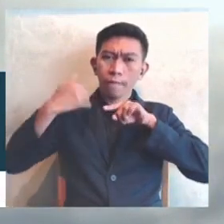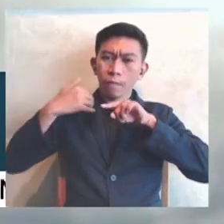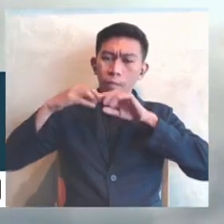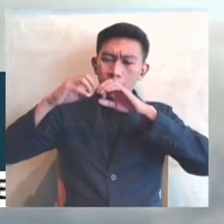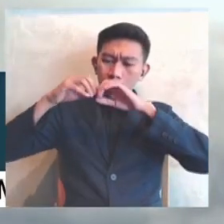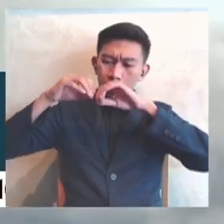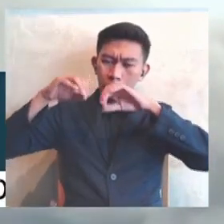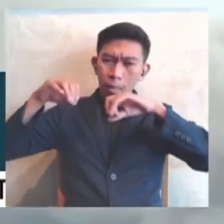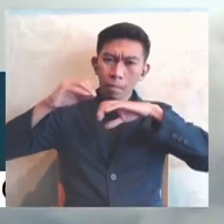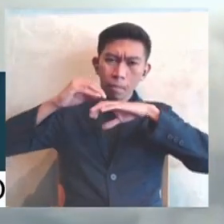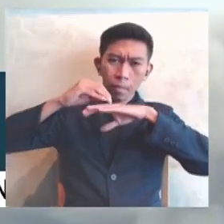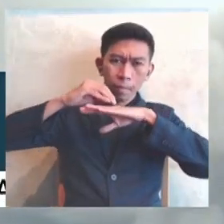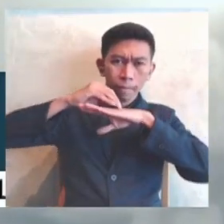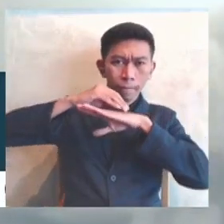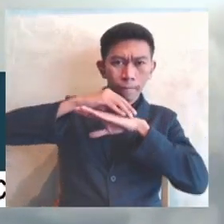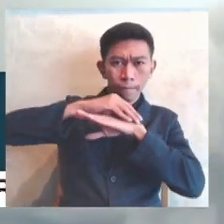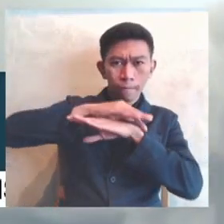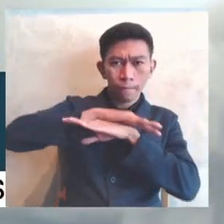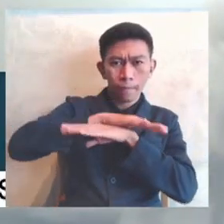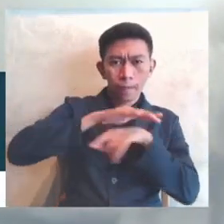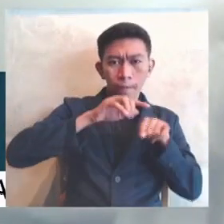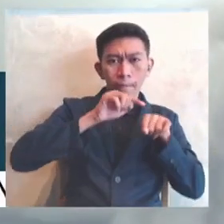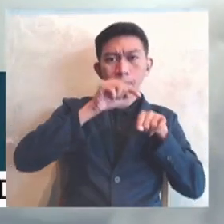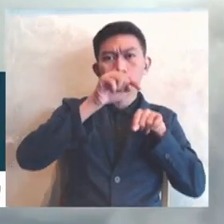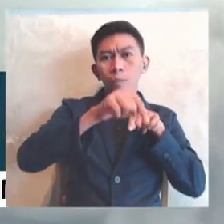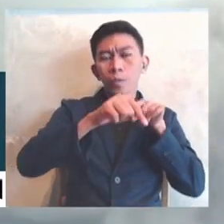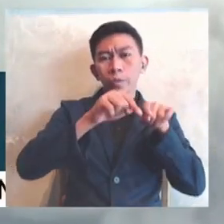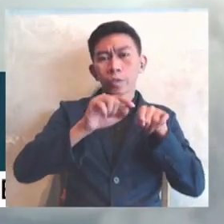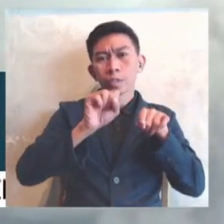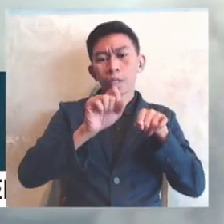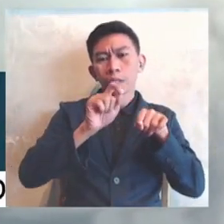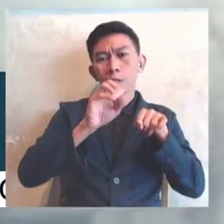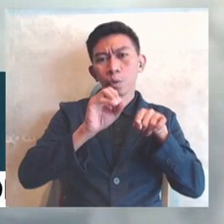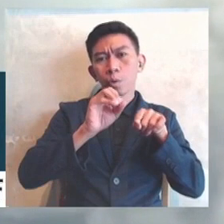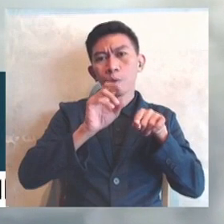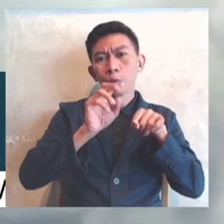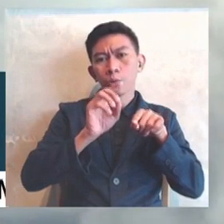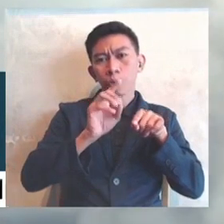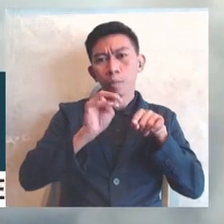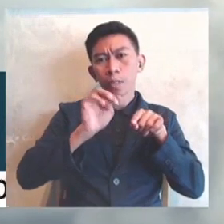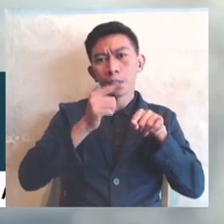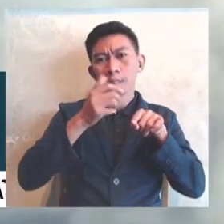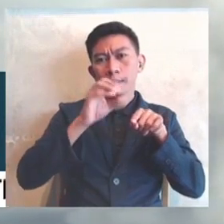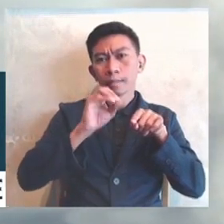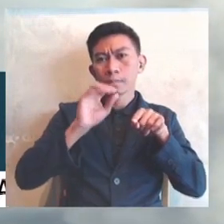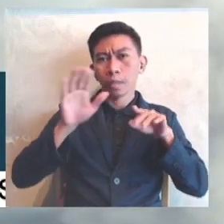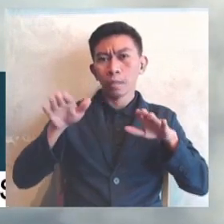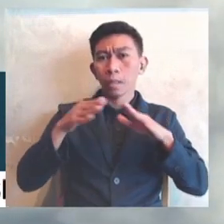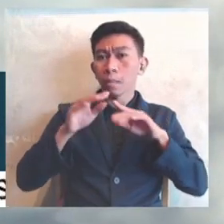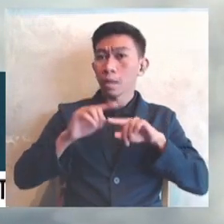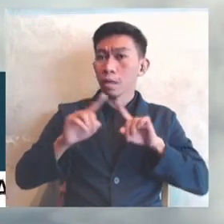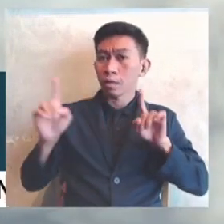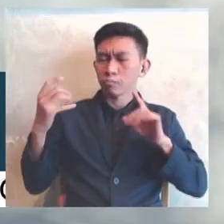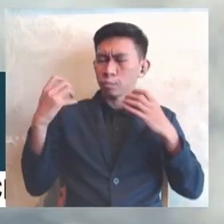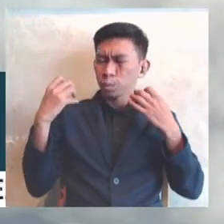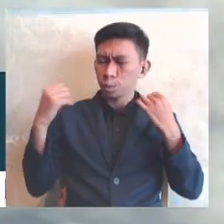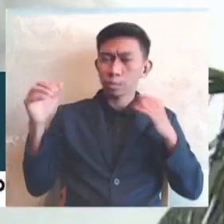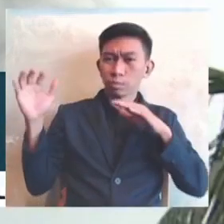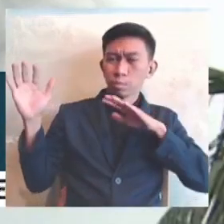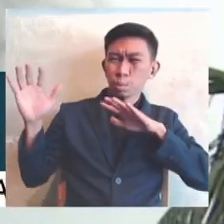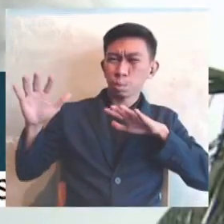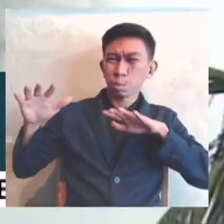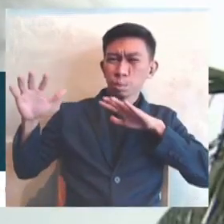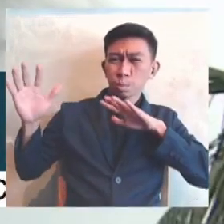the direction of Basu Channel in Santo Domingo, Albay. But due to the strong wind at the time of the lava dome collapse,